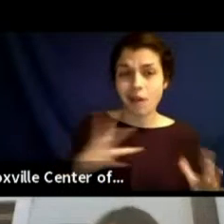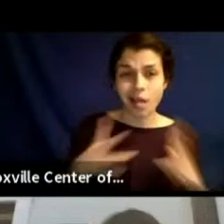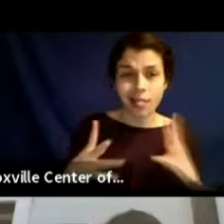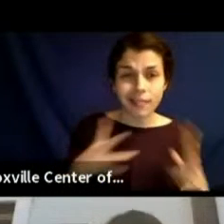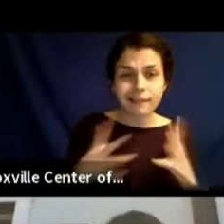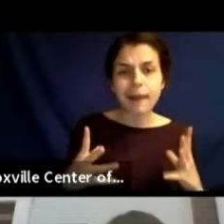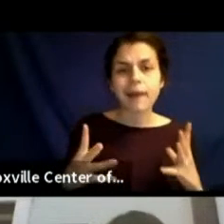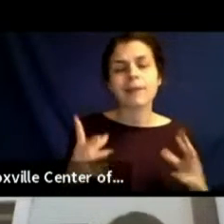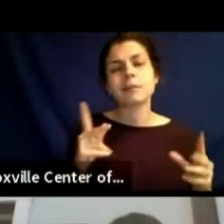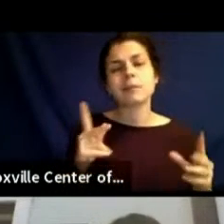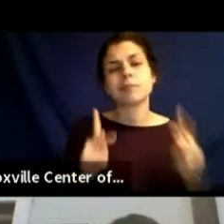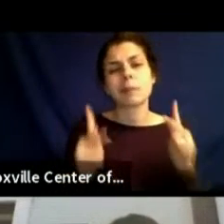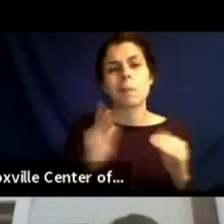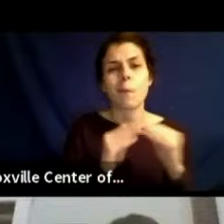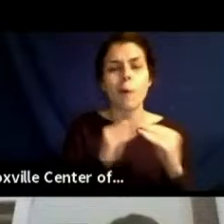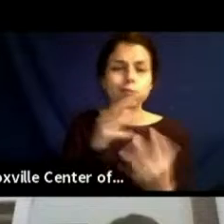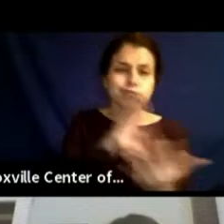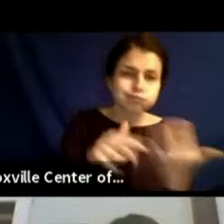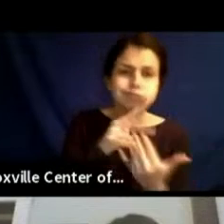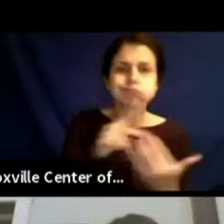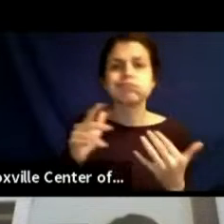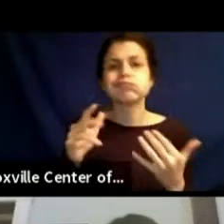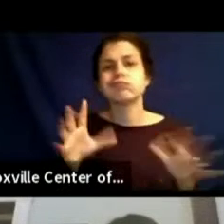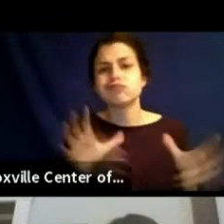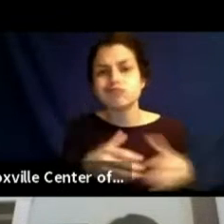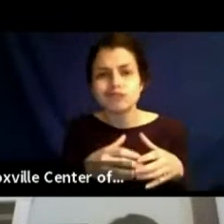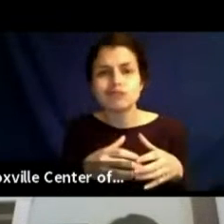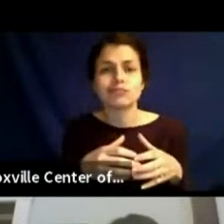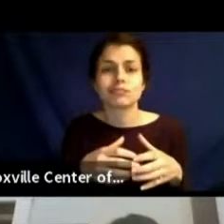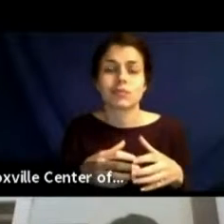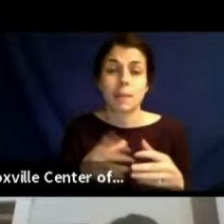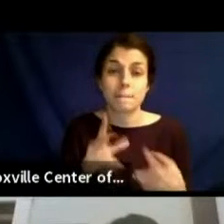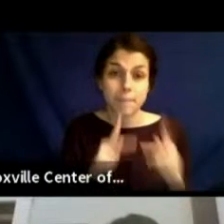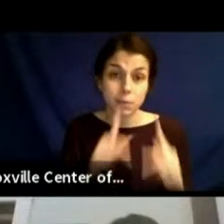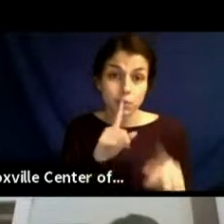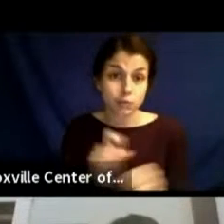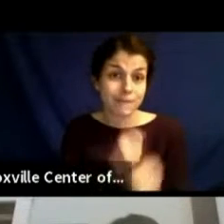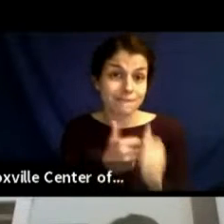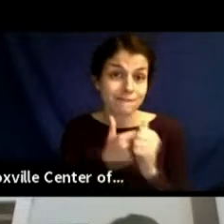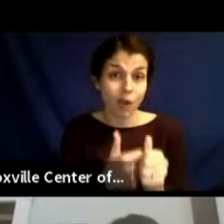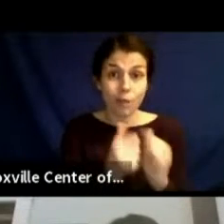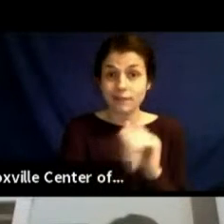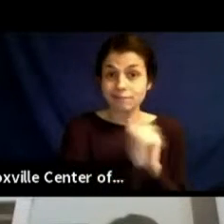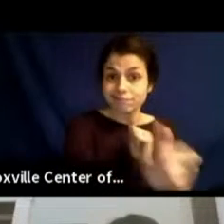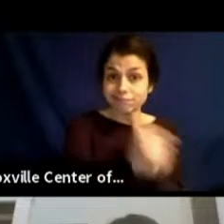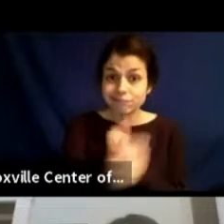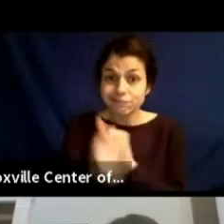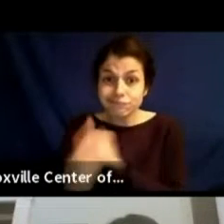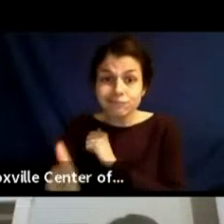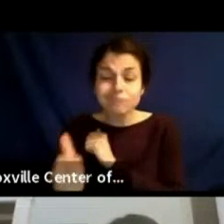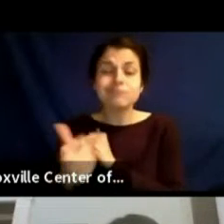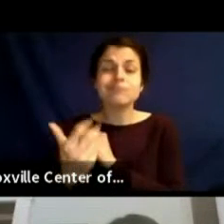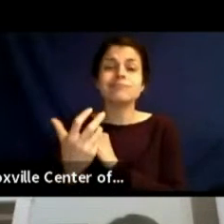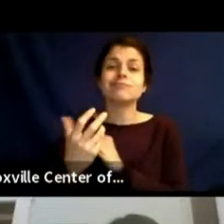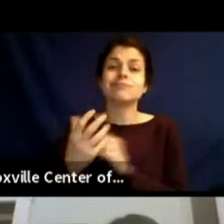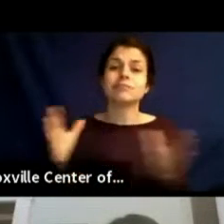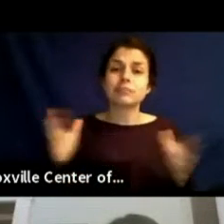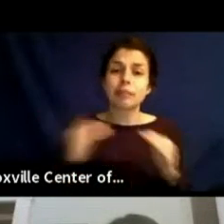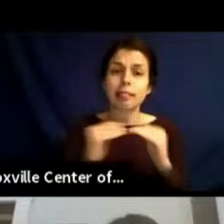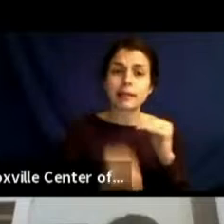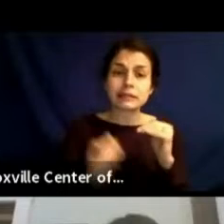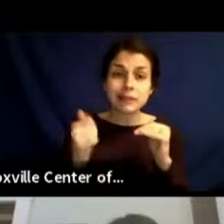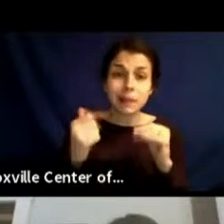how much is being followed? First of all, that's very clear that that's not consistent. The other thing is that,